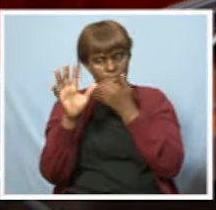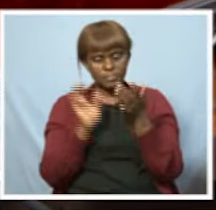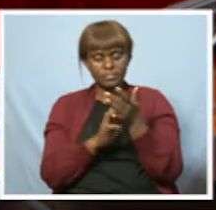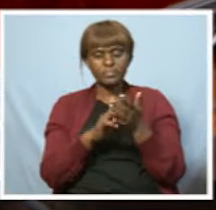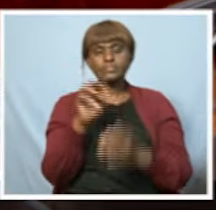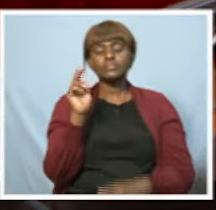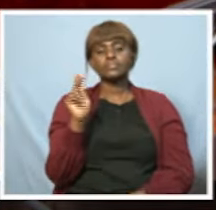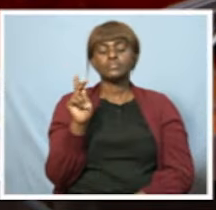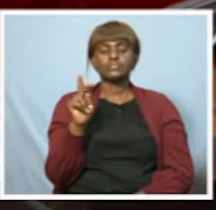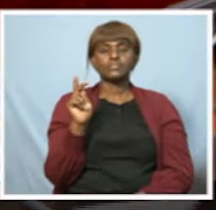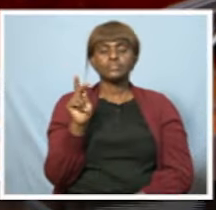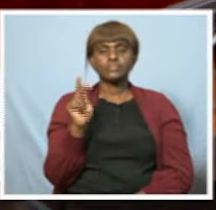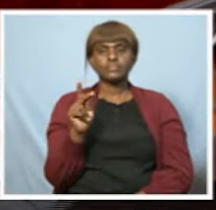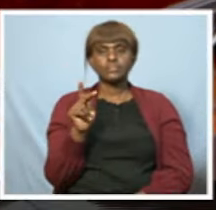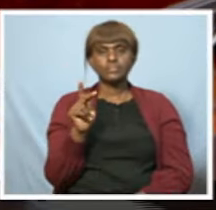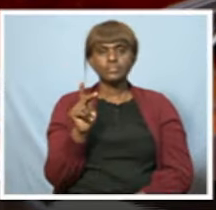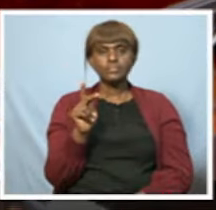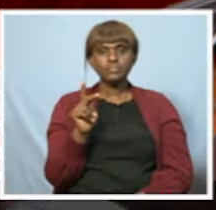155,000 kwacha.